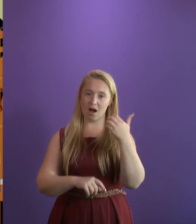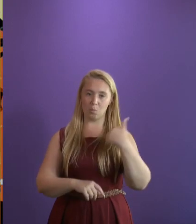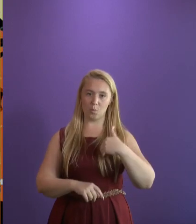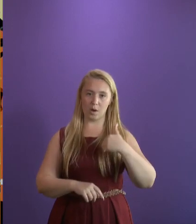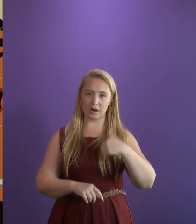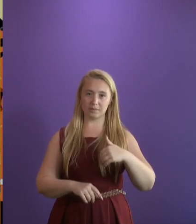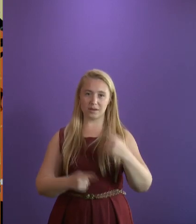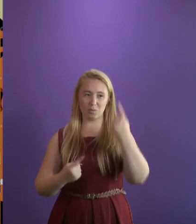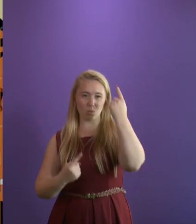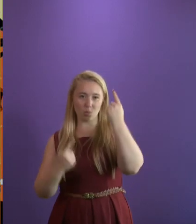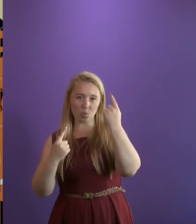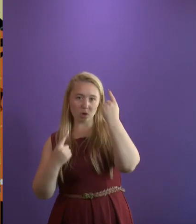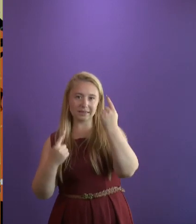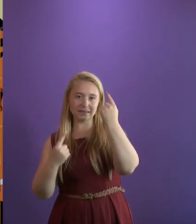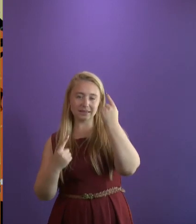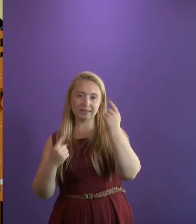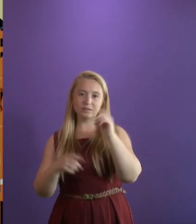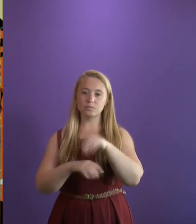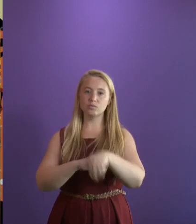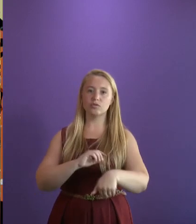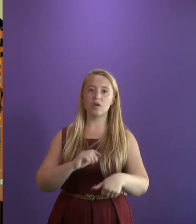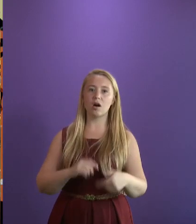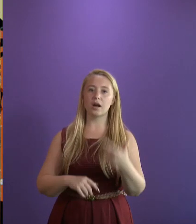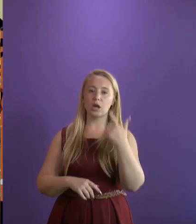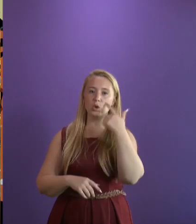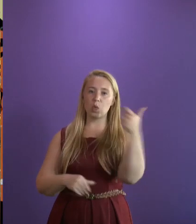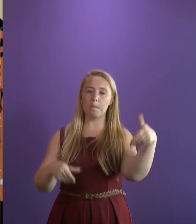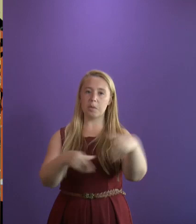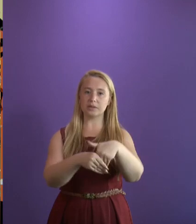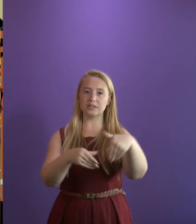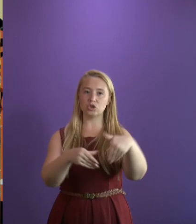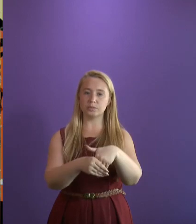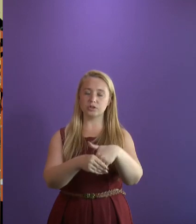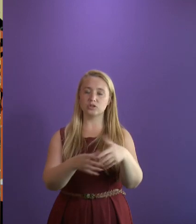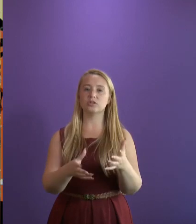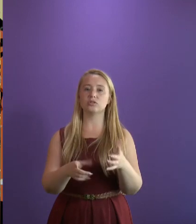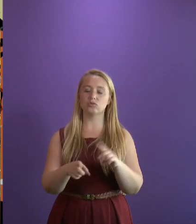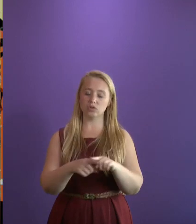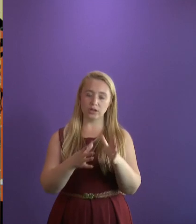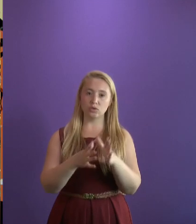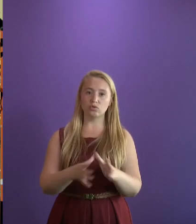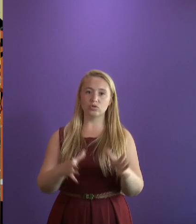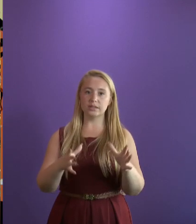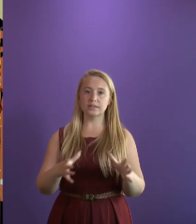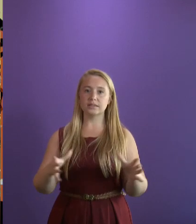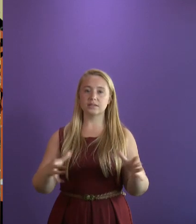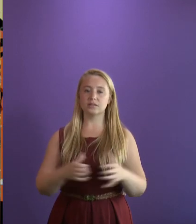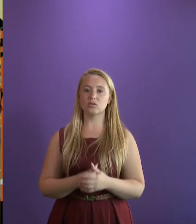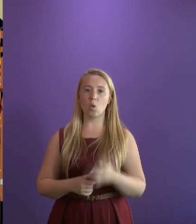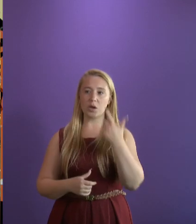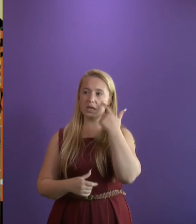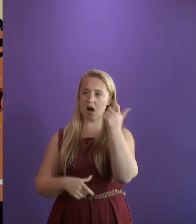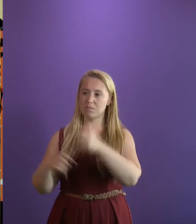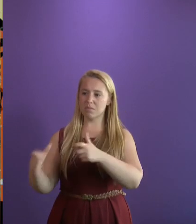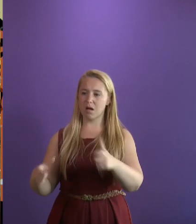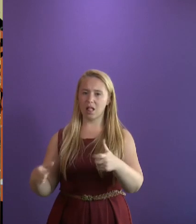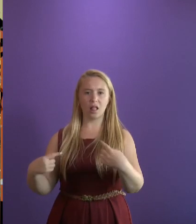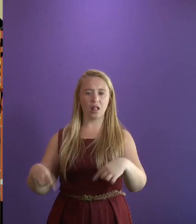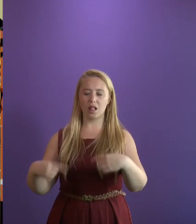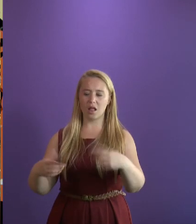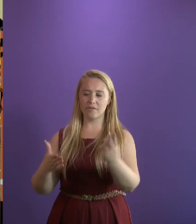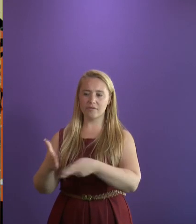concerned about increasing youth participation when young people can't vote,